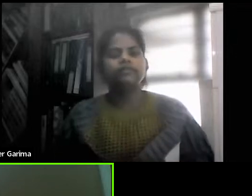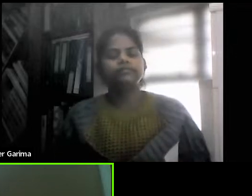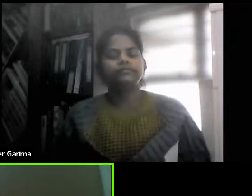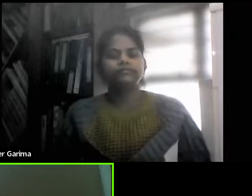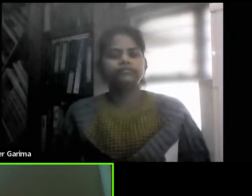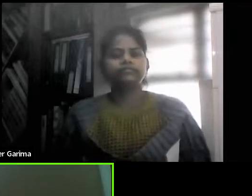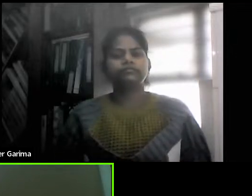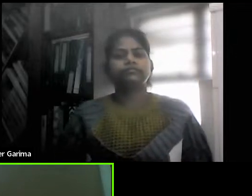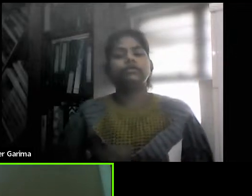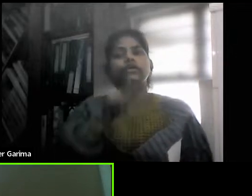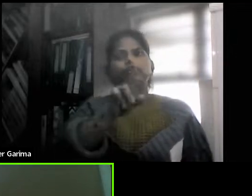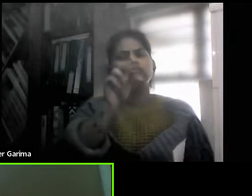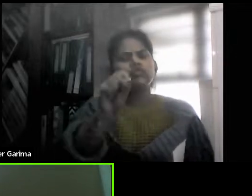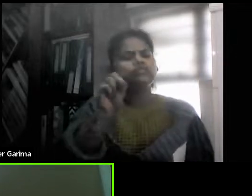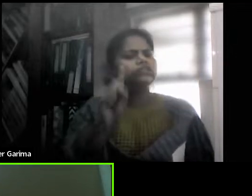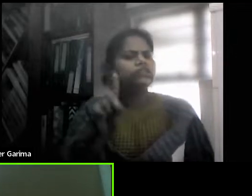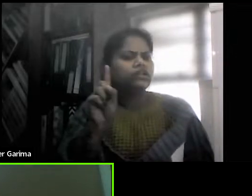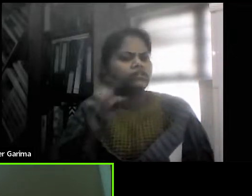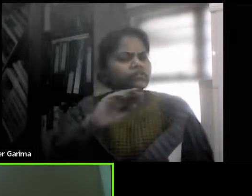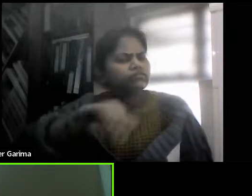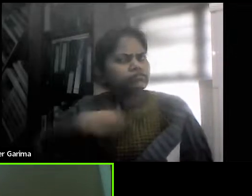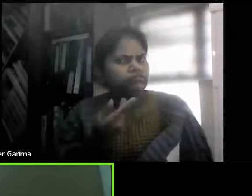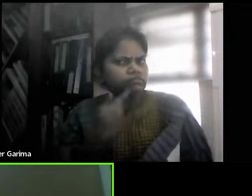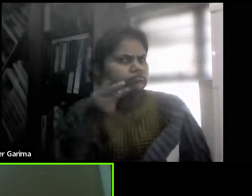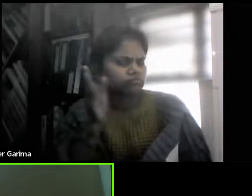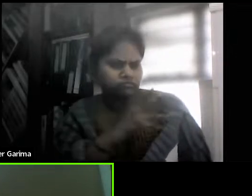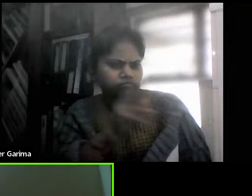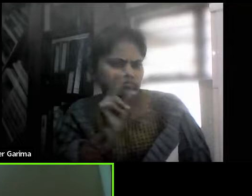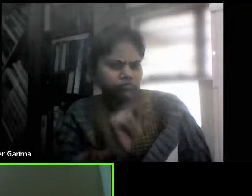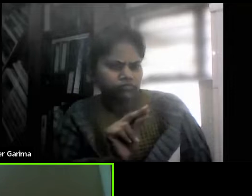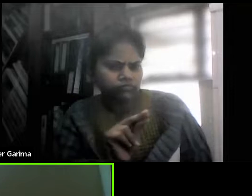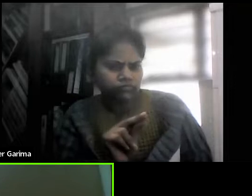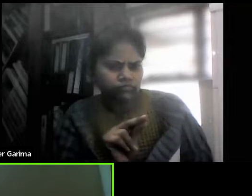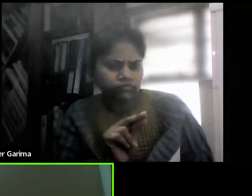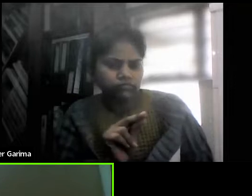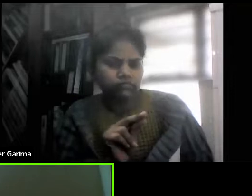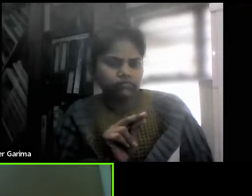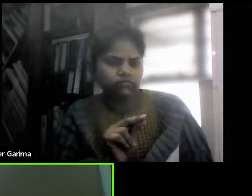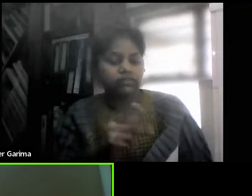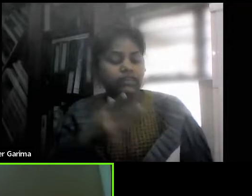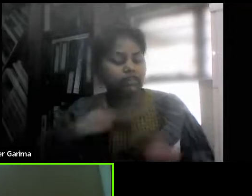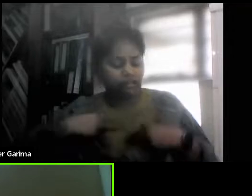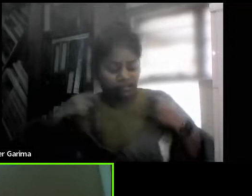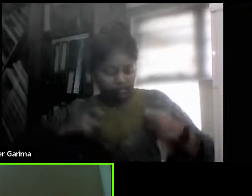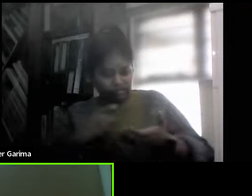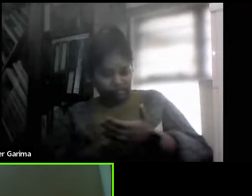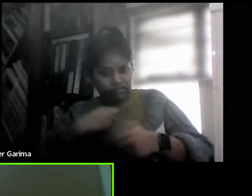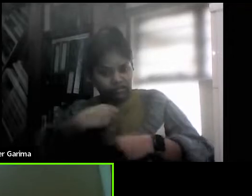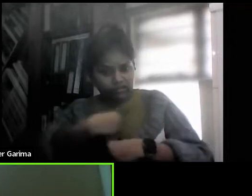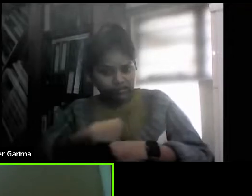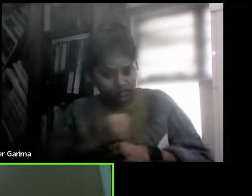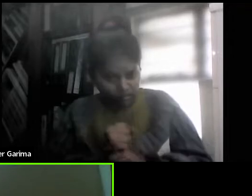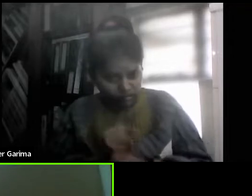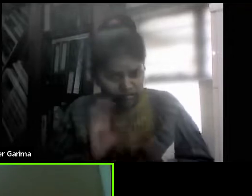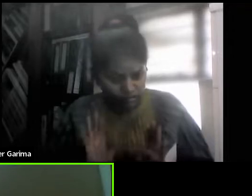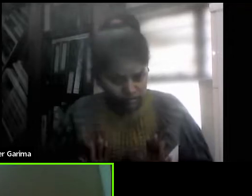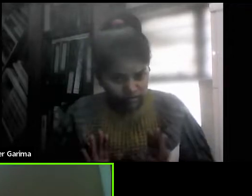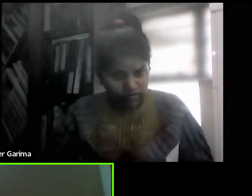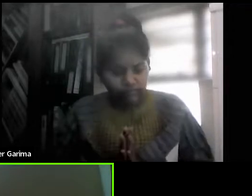after 2011, as I said, the legislation that were passed in favor of